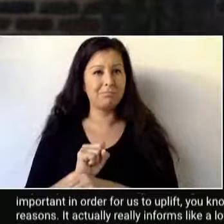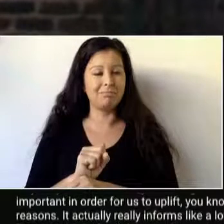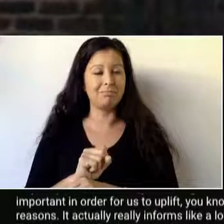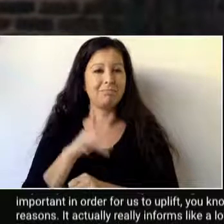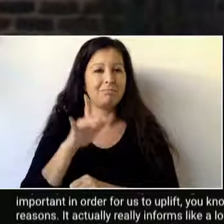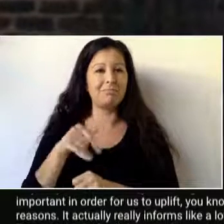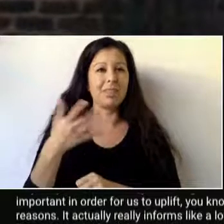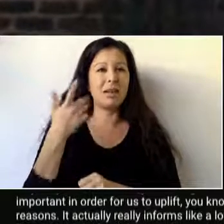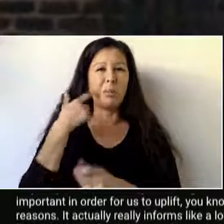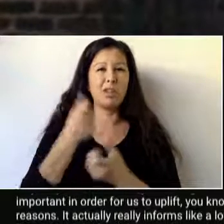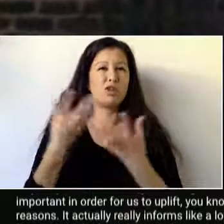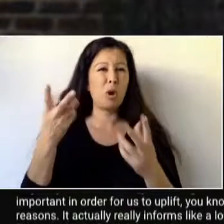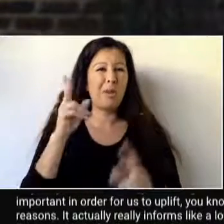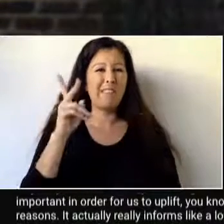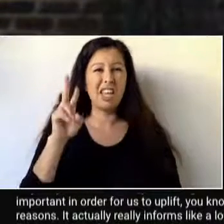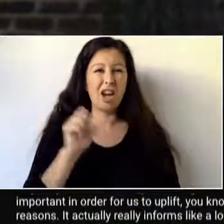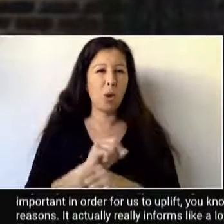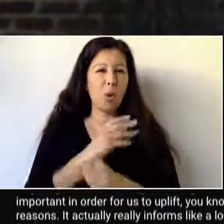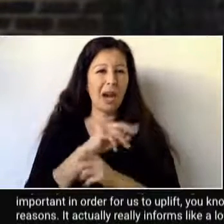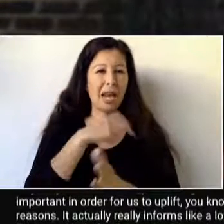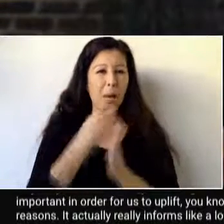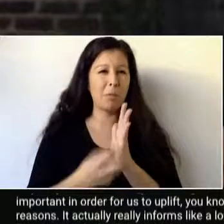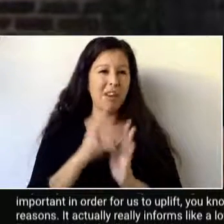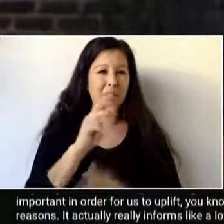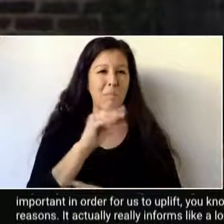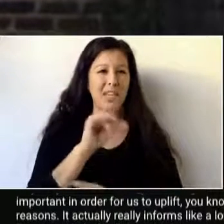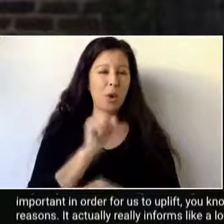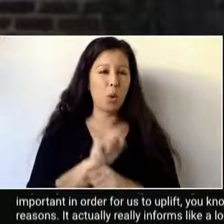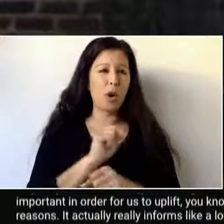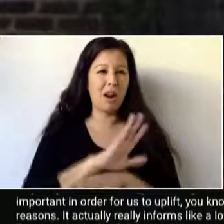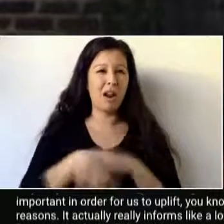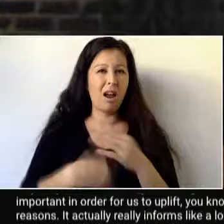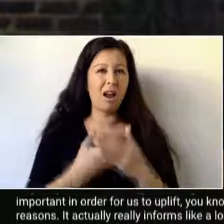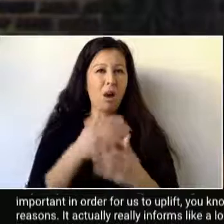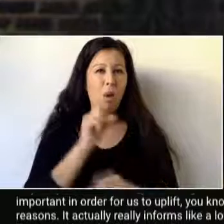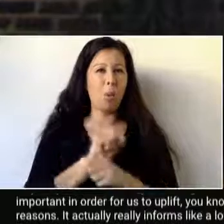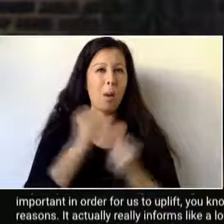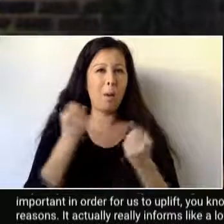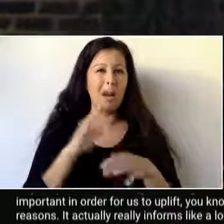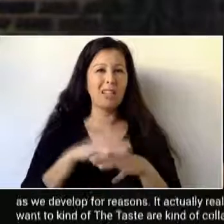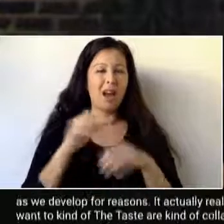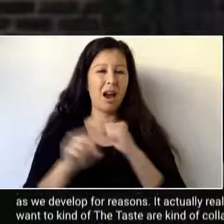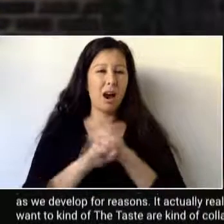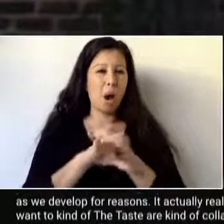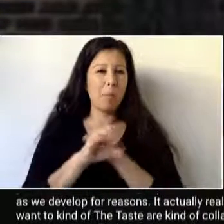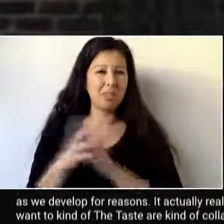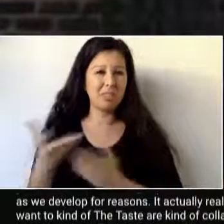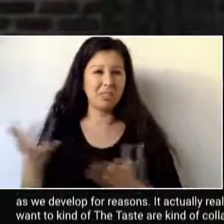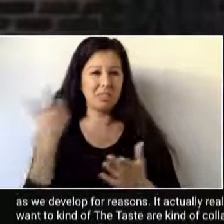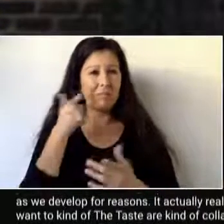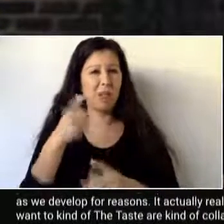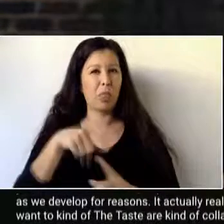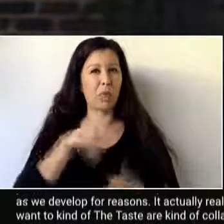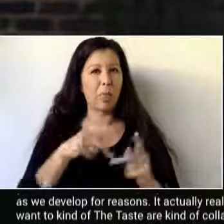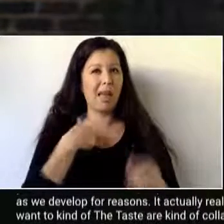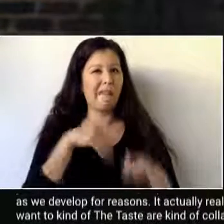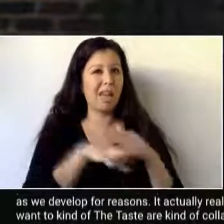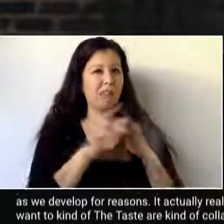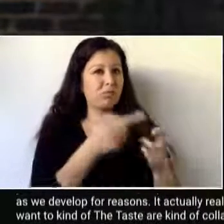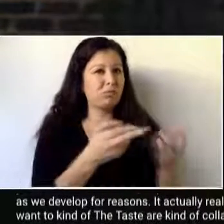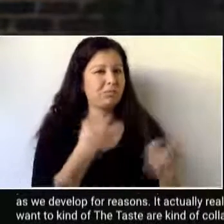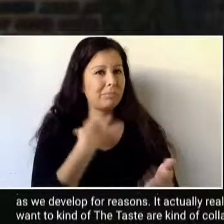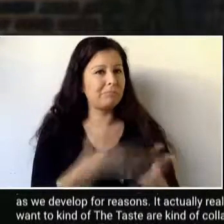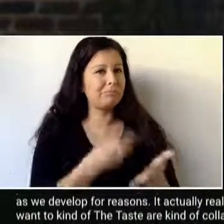is like, because there's so much VR work and immersive media work, it's all like work that's like based on like commercial stuff, because it's like those are people that have access to